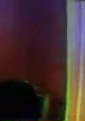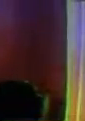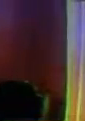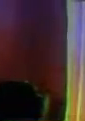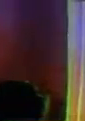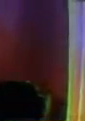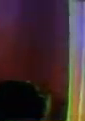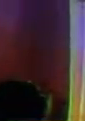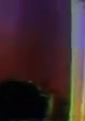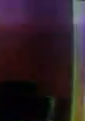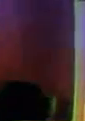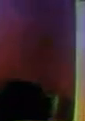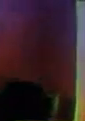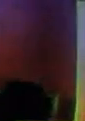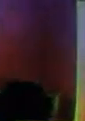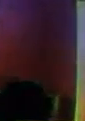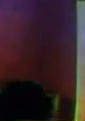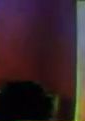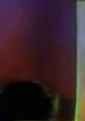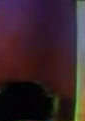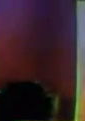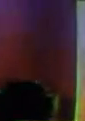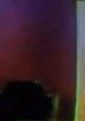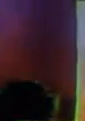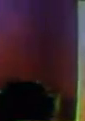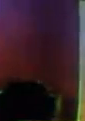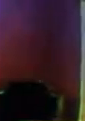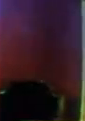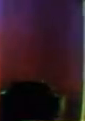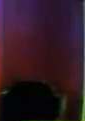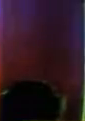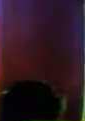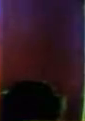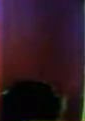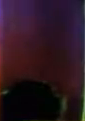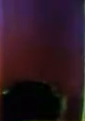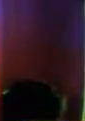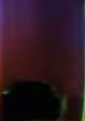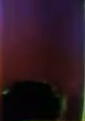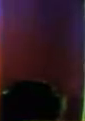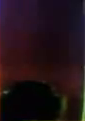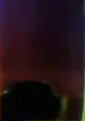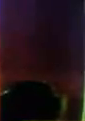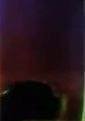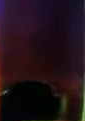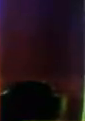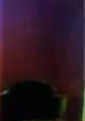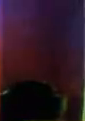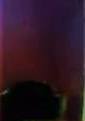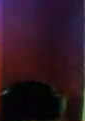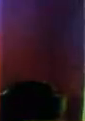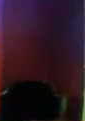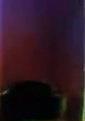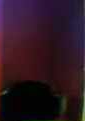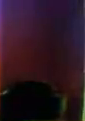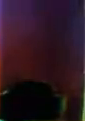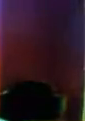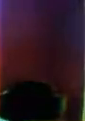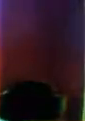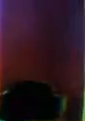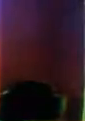Master Corporal David King and able seaman Jarrett McQueen rescued an unconscious man from his submerged vehicle that had plunged into the Pacific